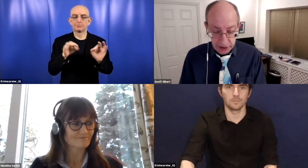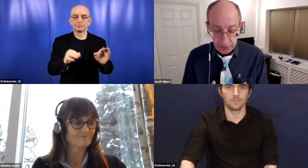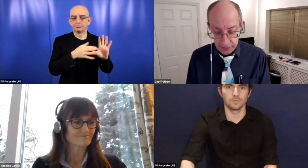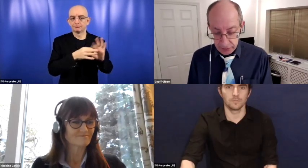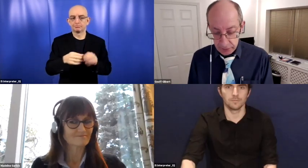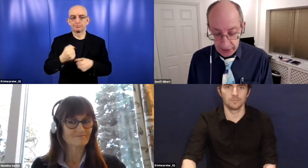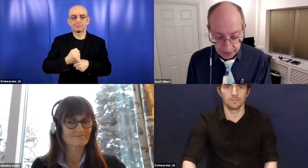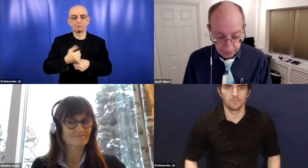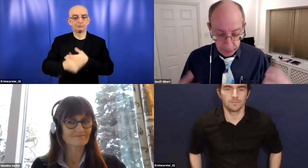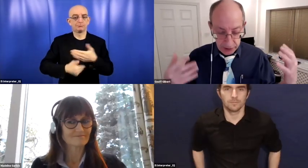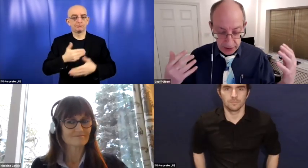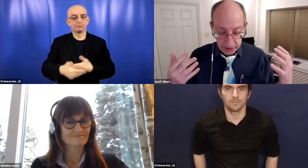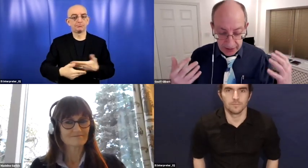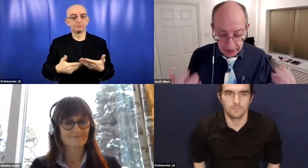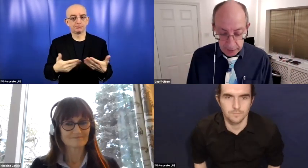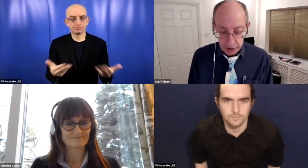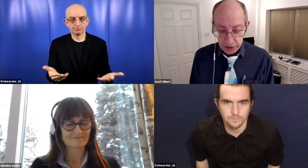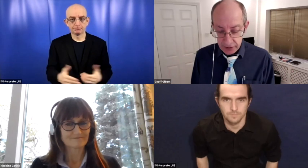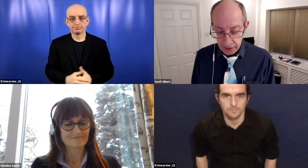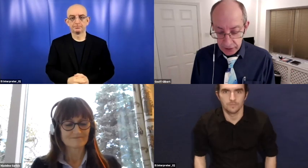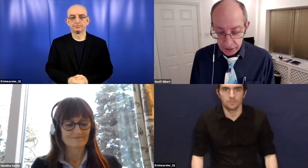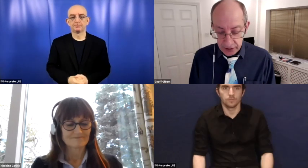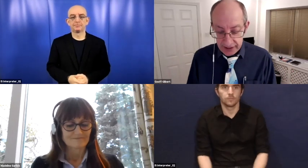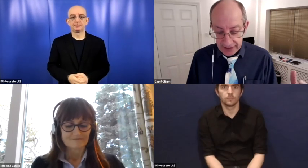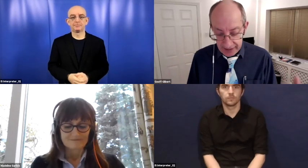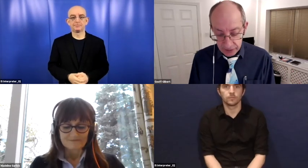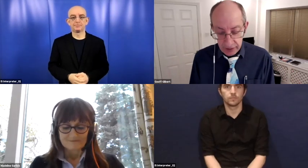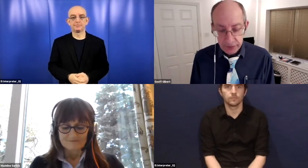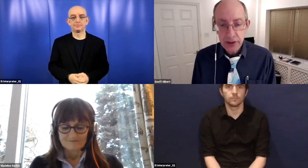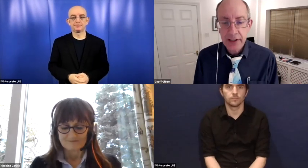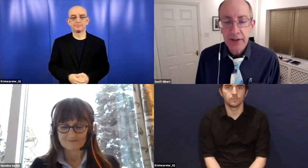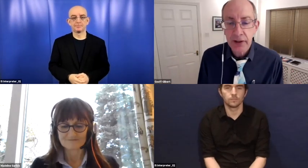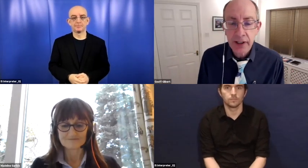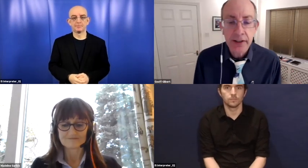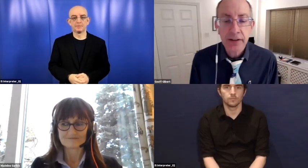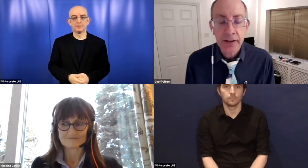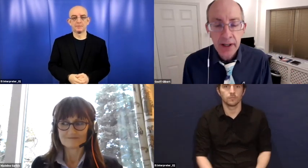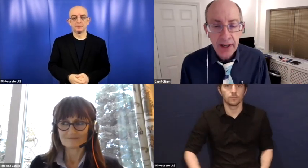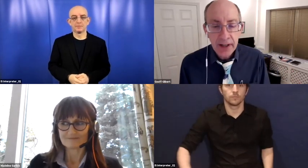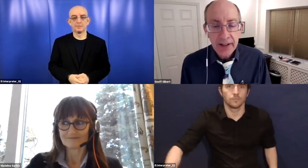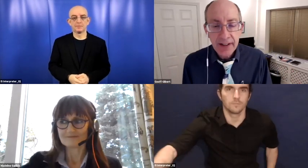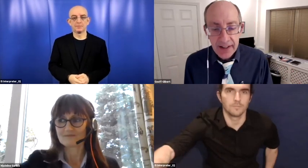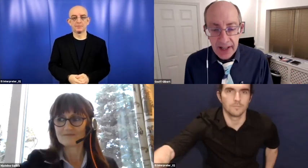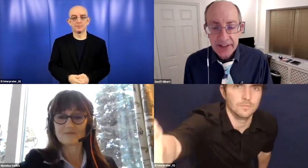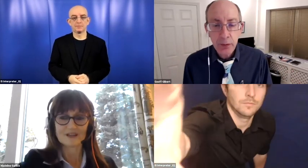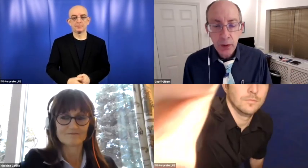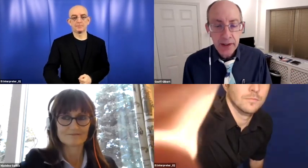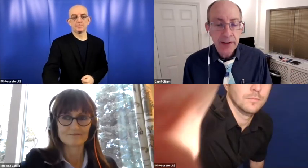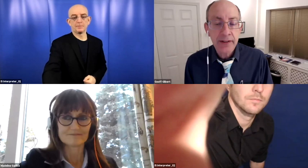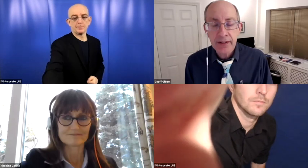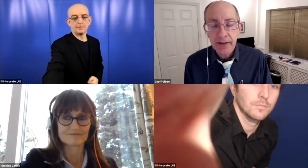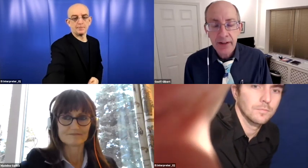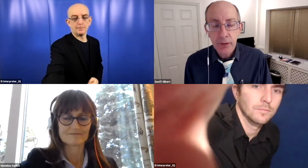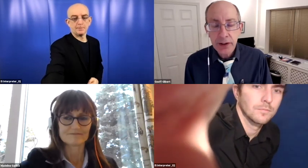first two of those objectives, which are to ease pressures on host countries and enhance refugee self-reliance, that's